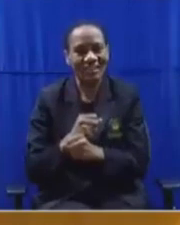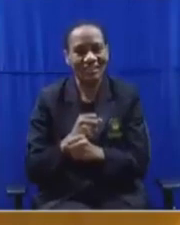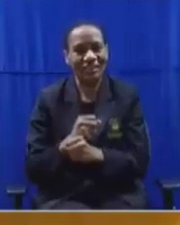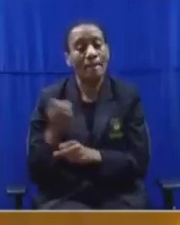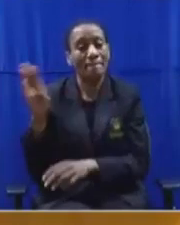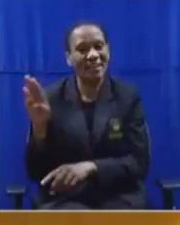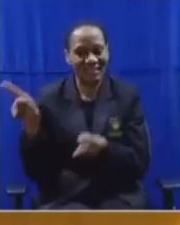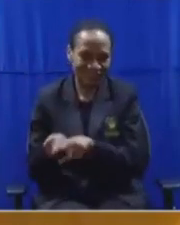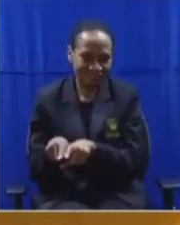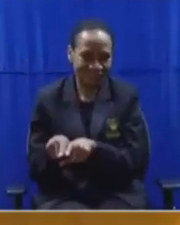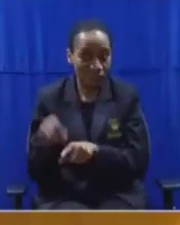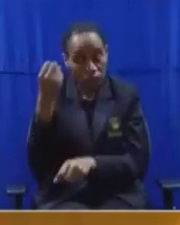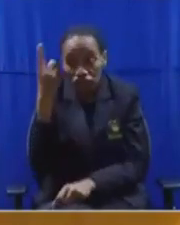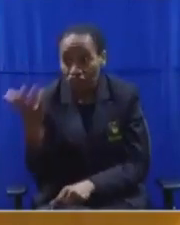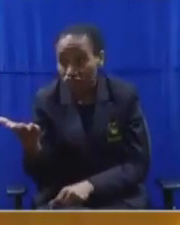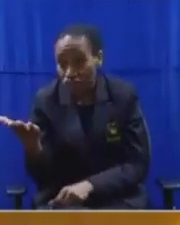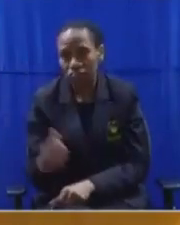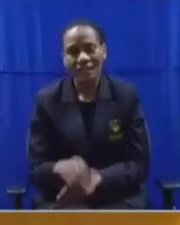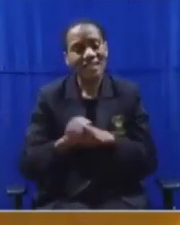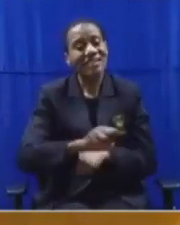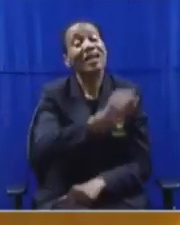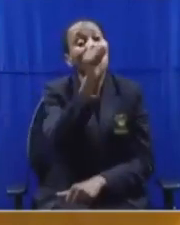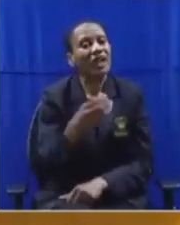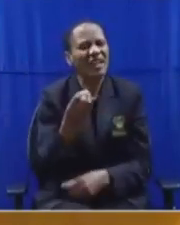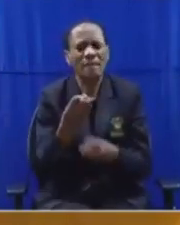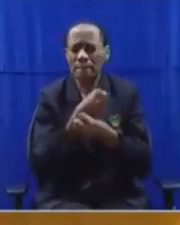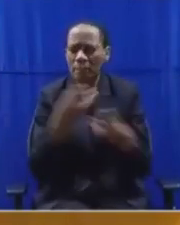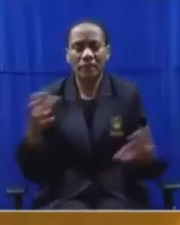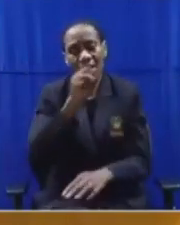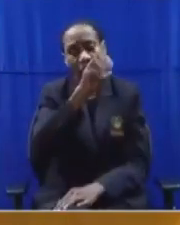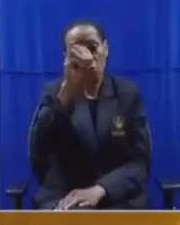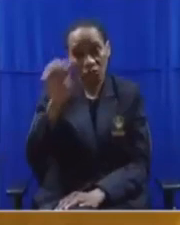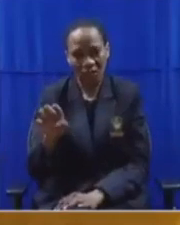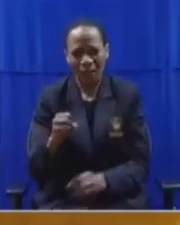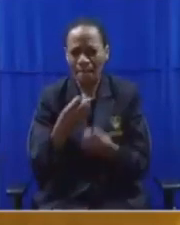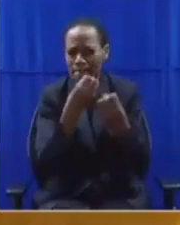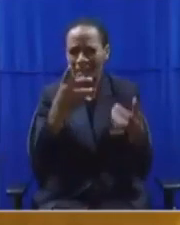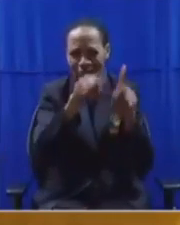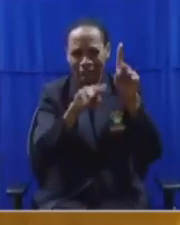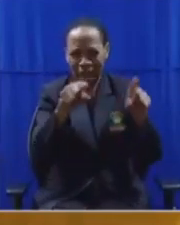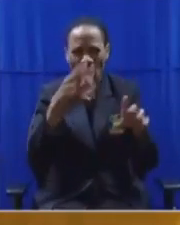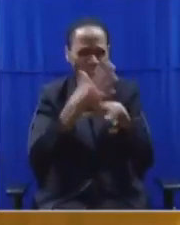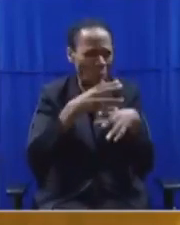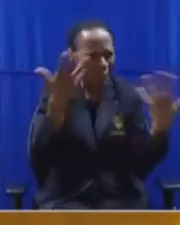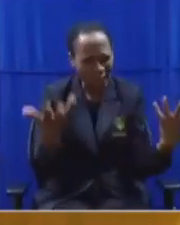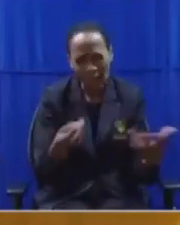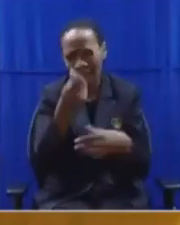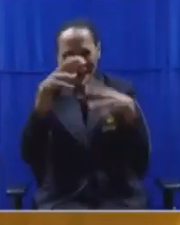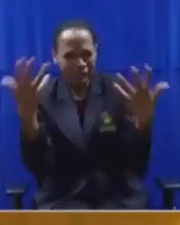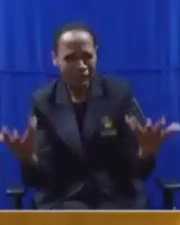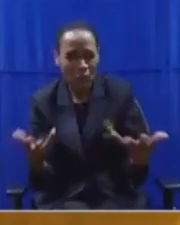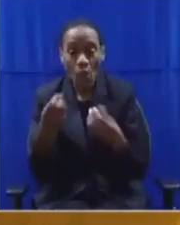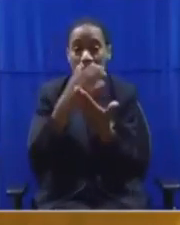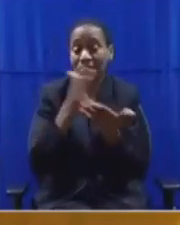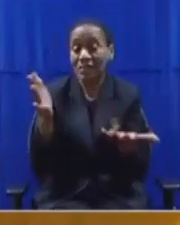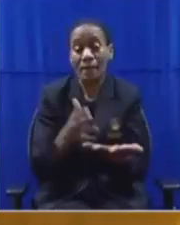in. South Africa has hundreds of state-owned entities. Many of them are either completely dysfunctional, bankrupt, or frankly